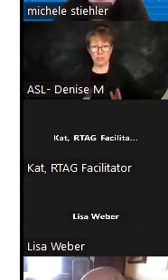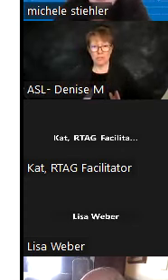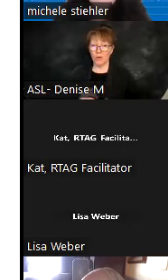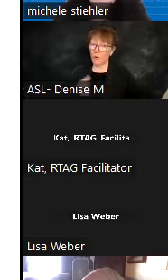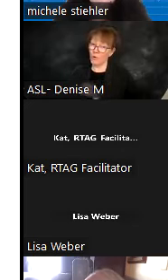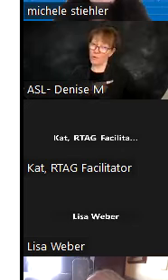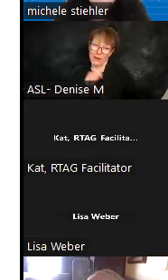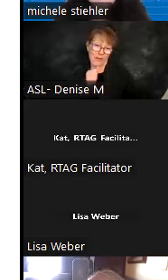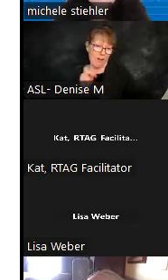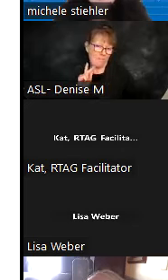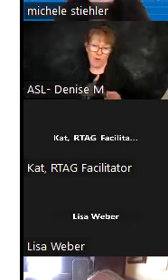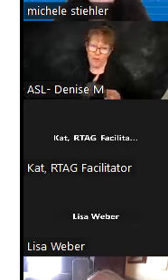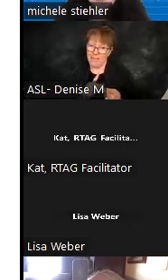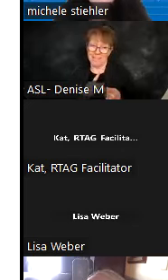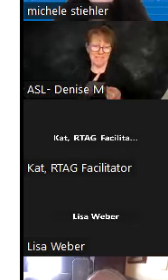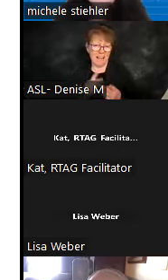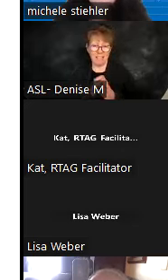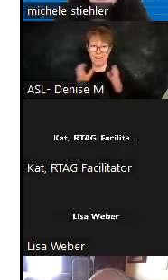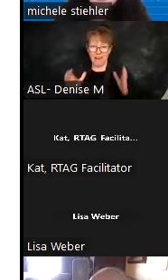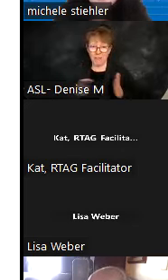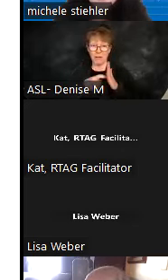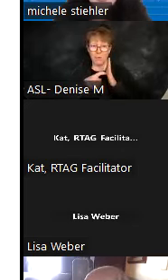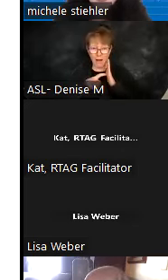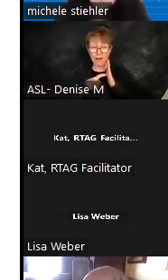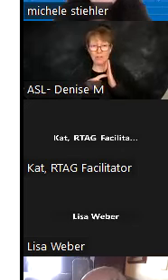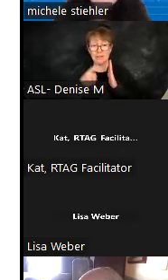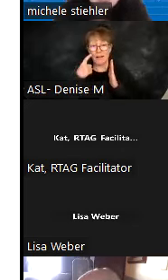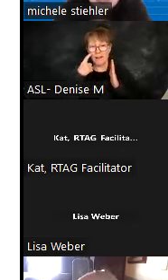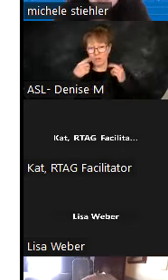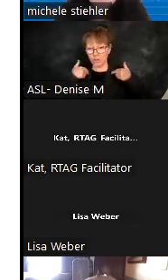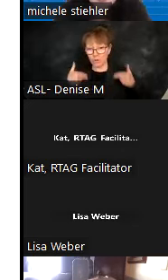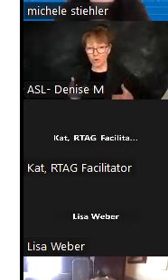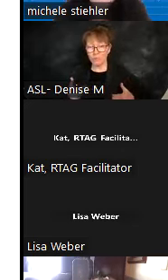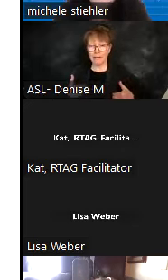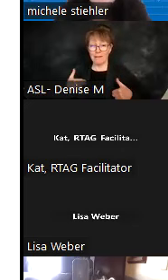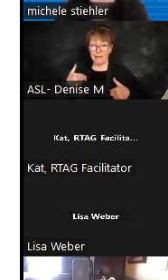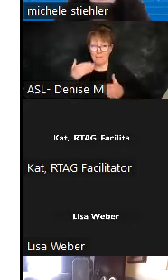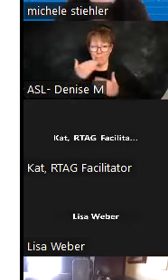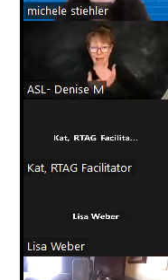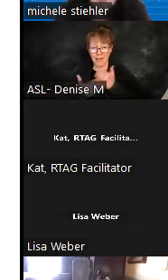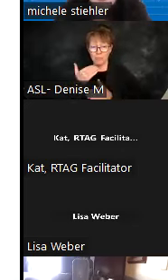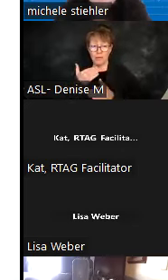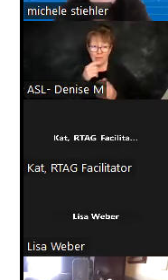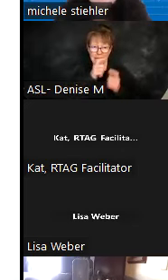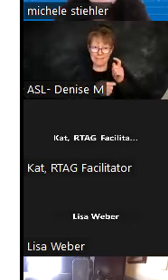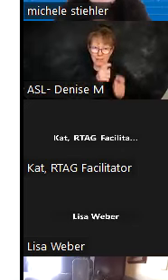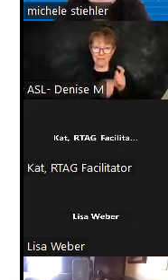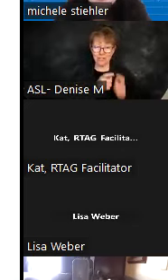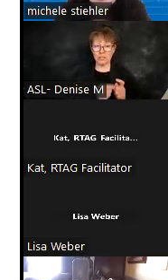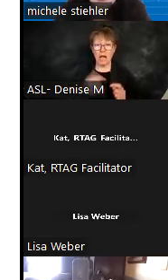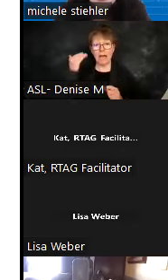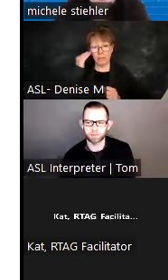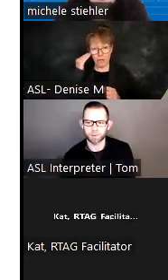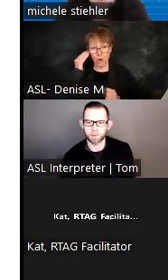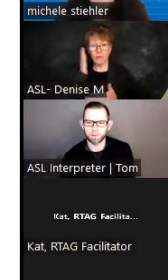here, and a lot of this requires manual intervention. And I do know that there are inefficient trips